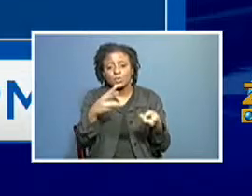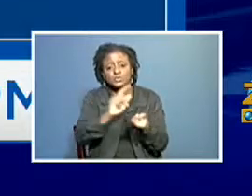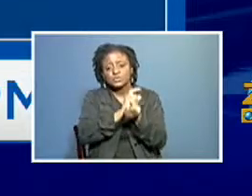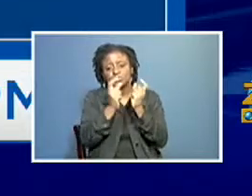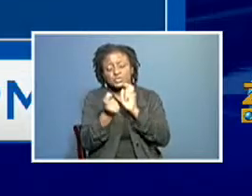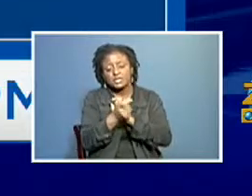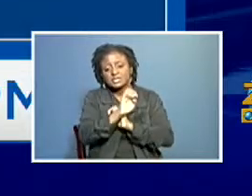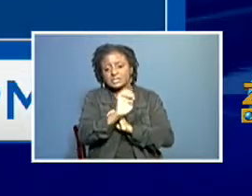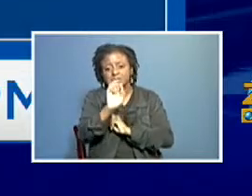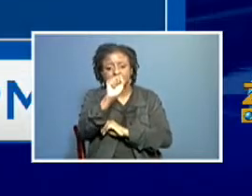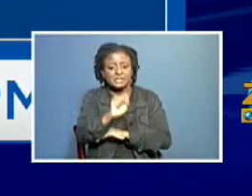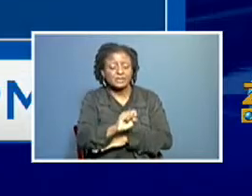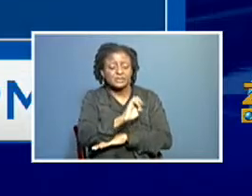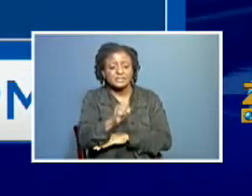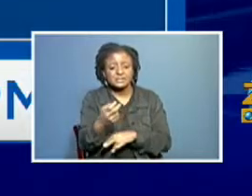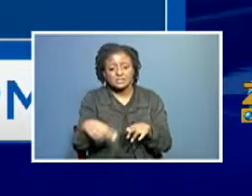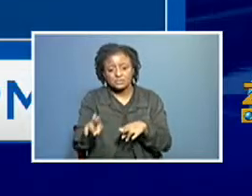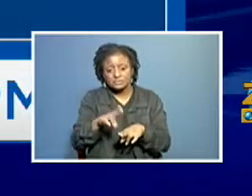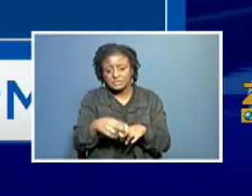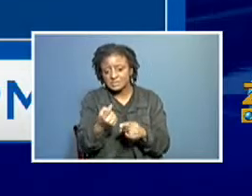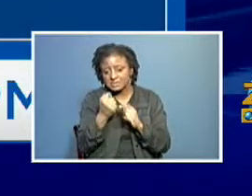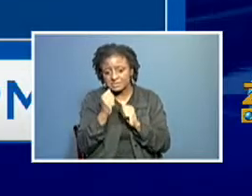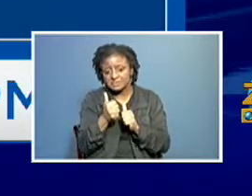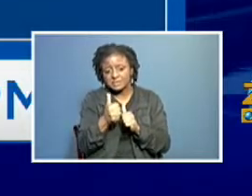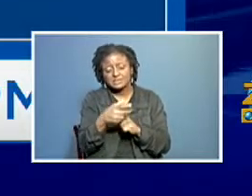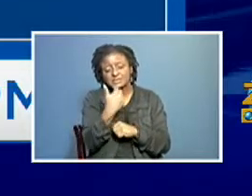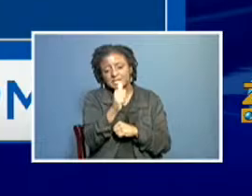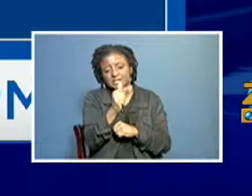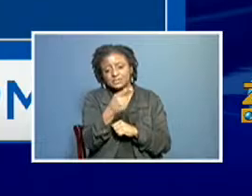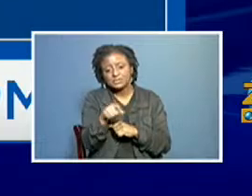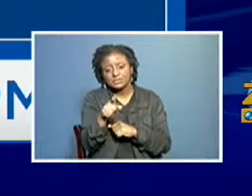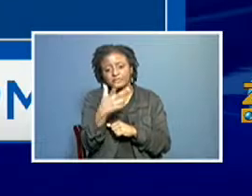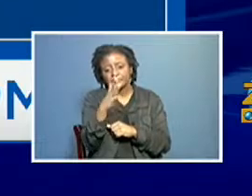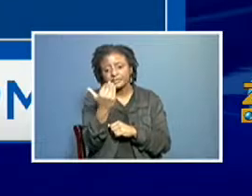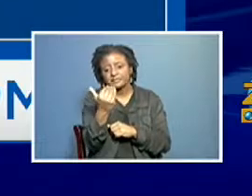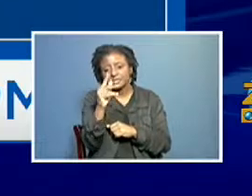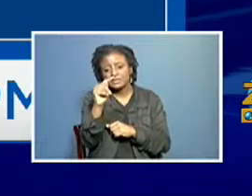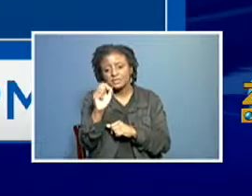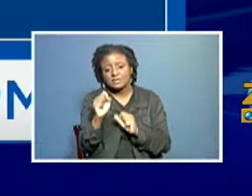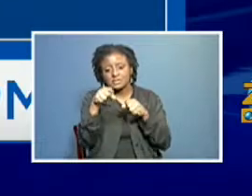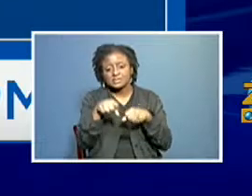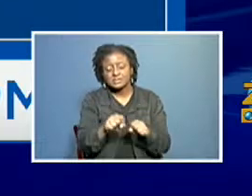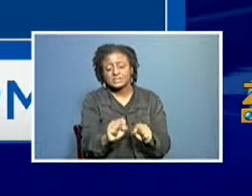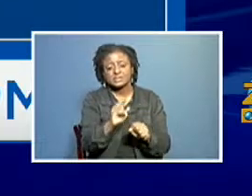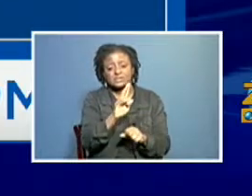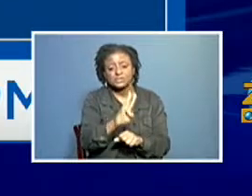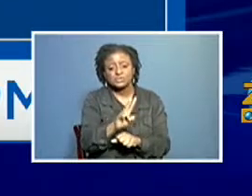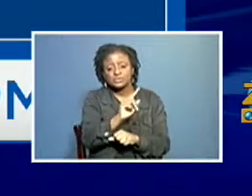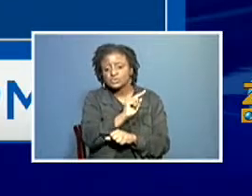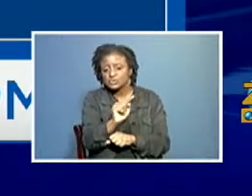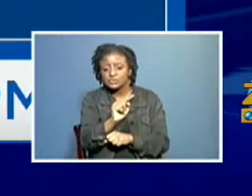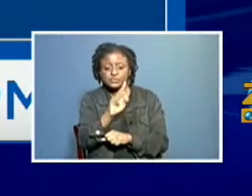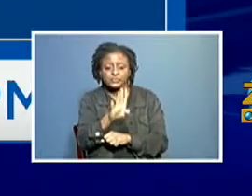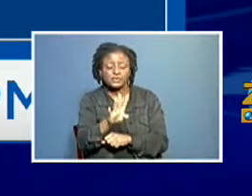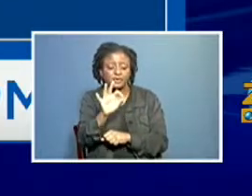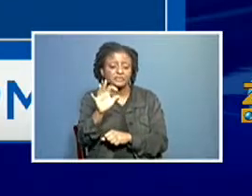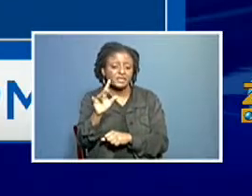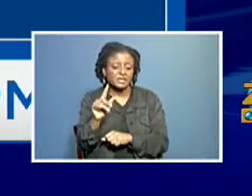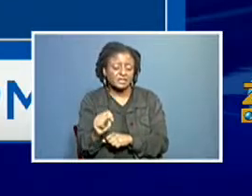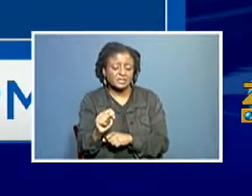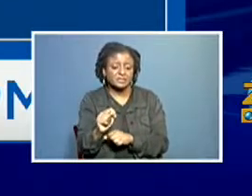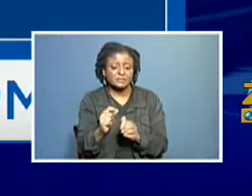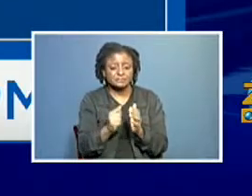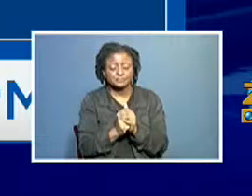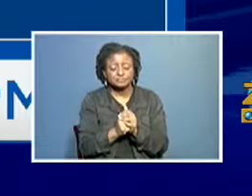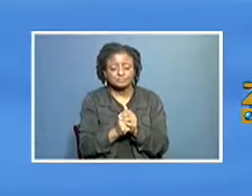to southeast, picking up in speeds 10 to 15 knots, the wave heights 2 to 4 feet over the ocean. High tide tomorrow, 9:52 in the morning, with a low tide